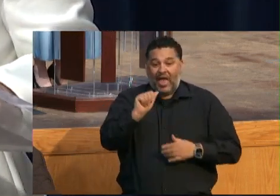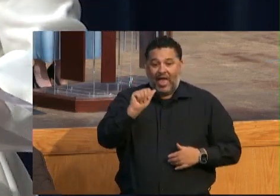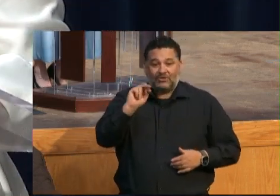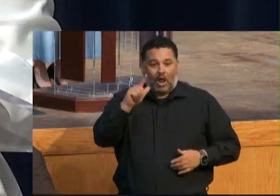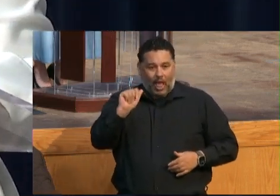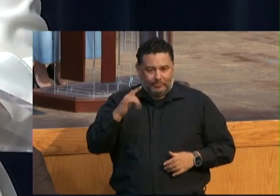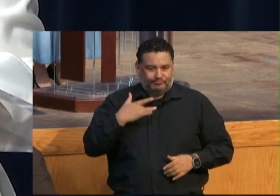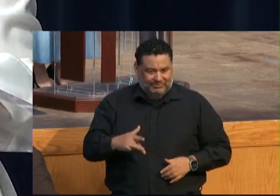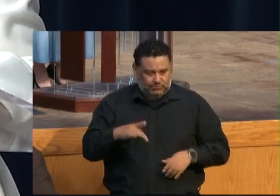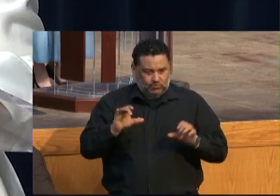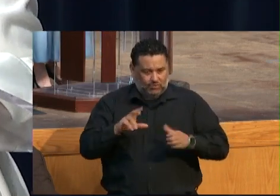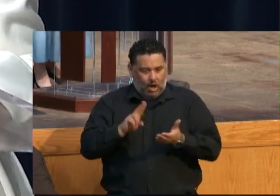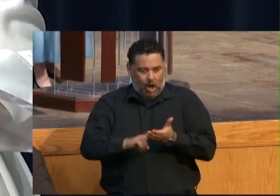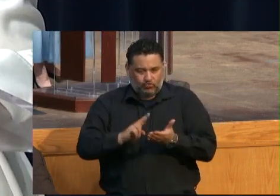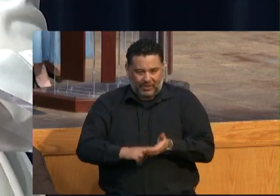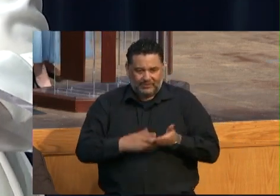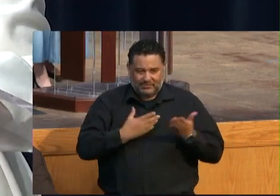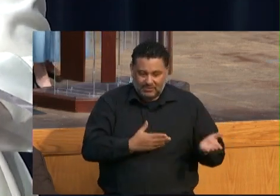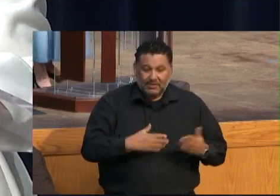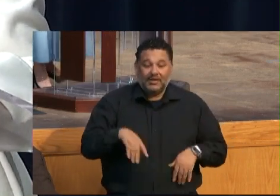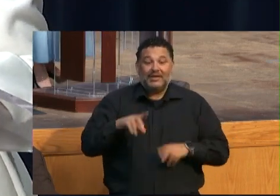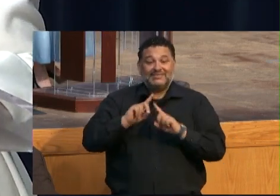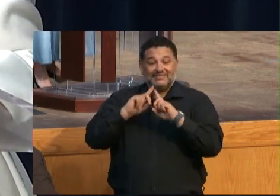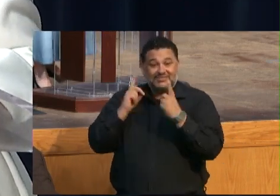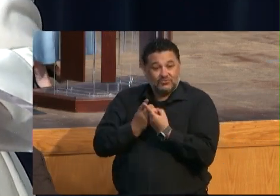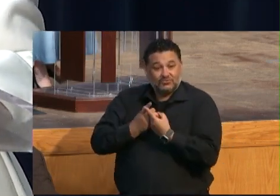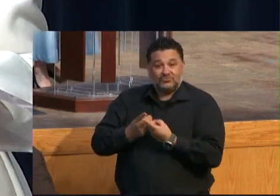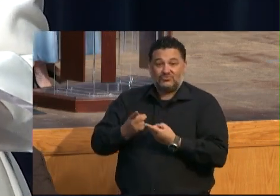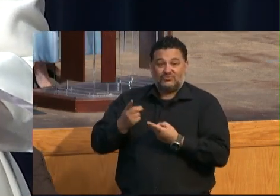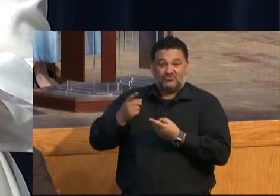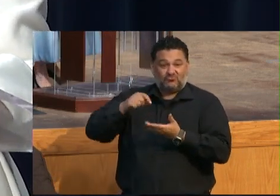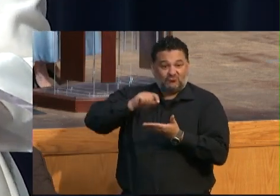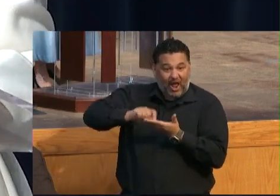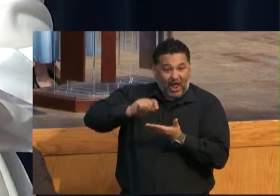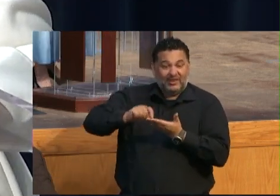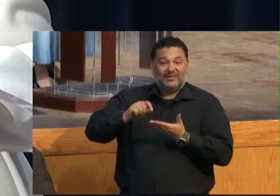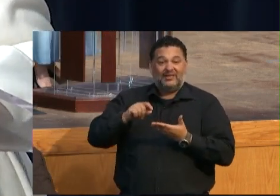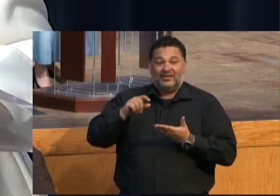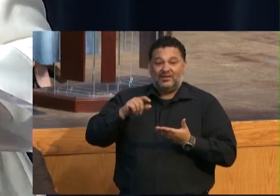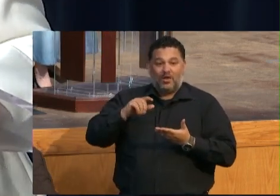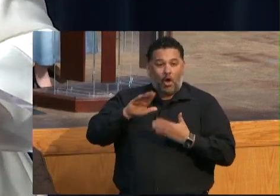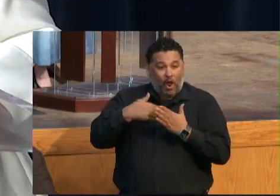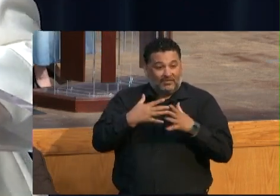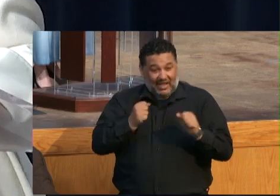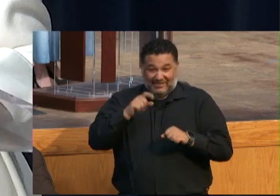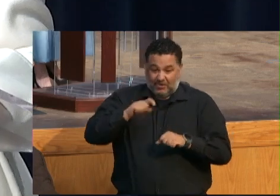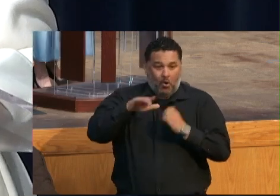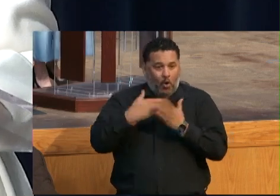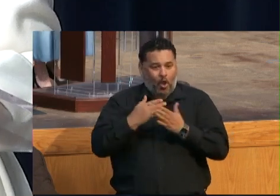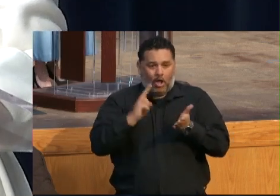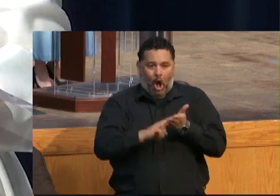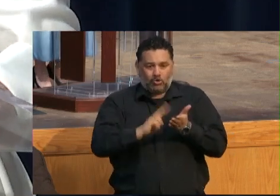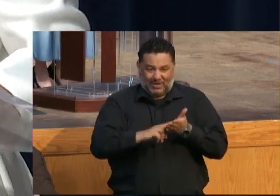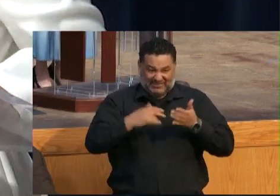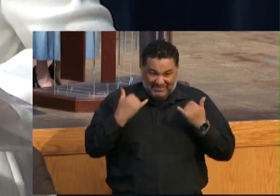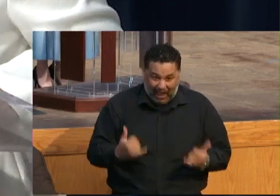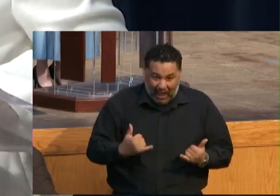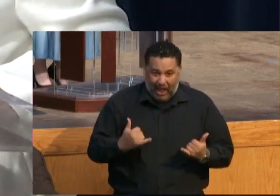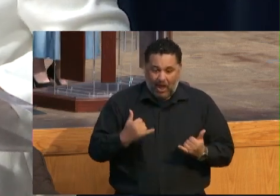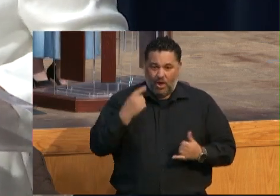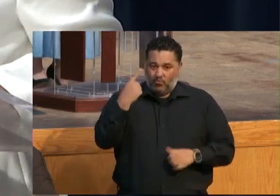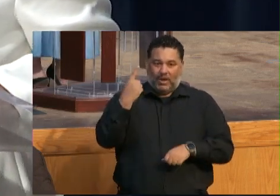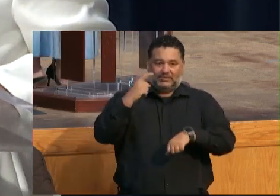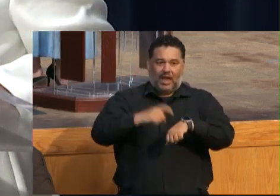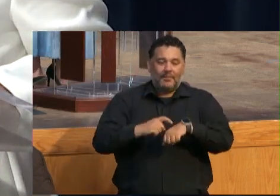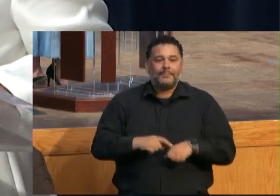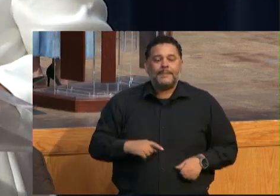the contracts, districts writing, and all of a sudden they needed all the contracts all at one time. And then course fees